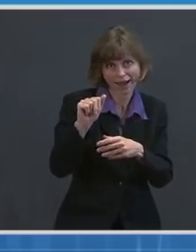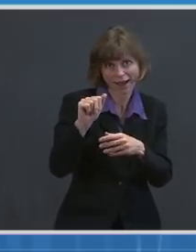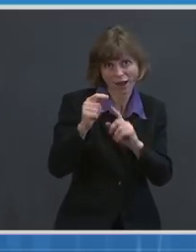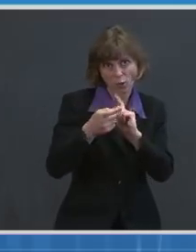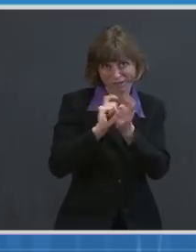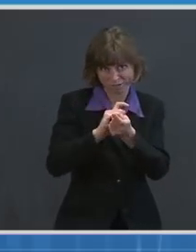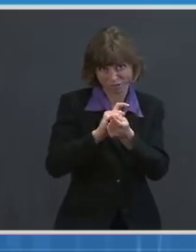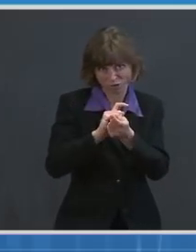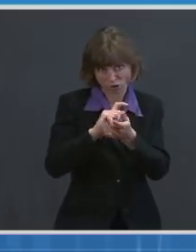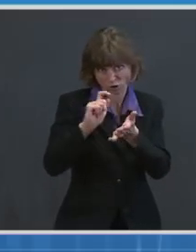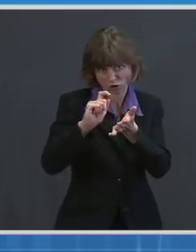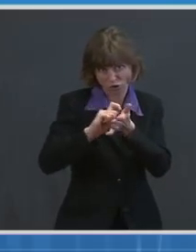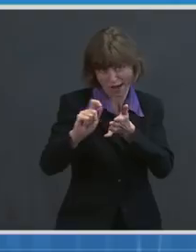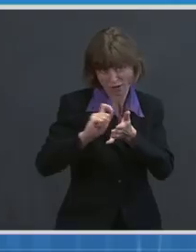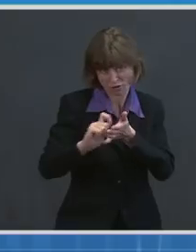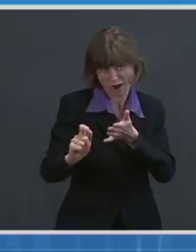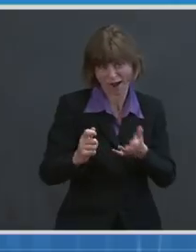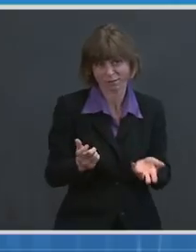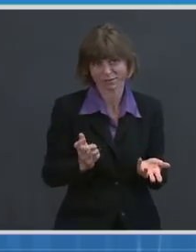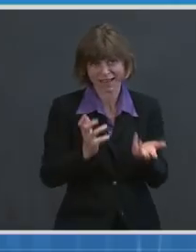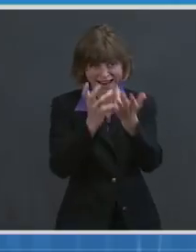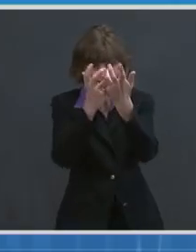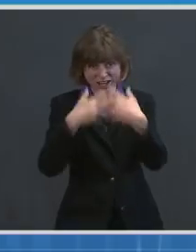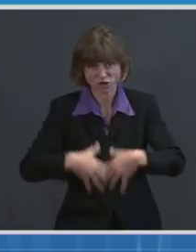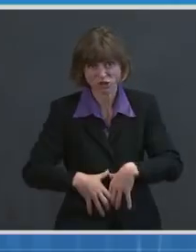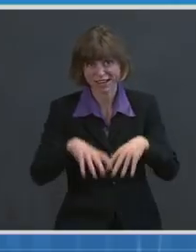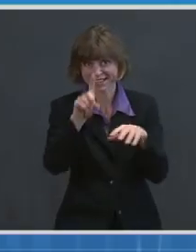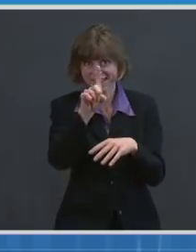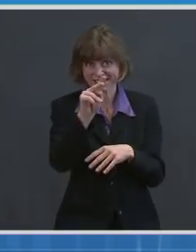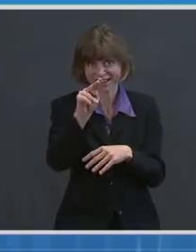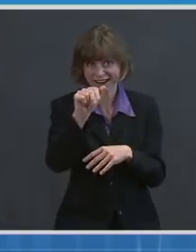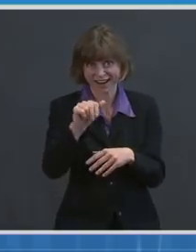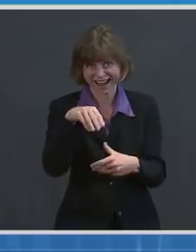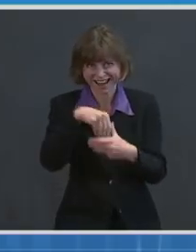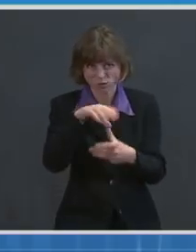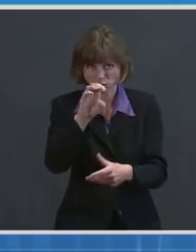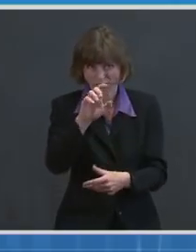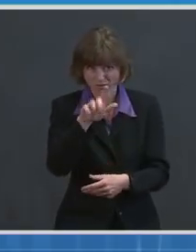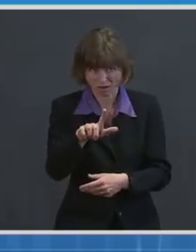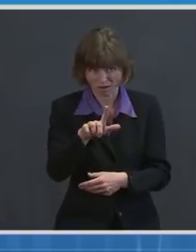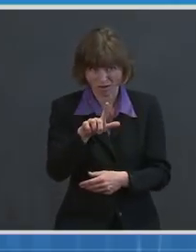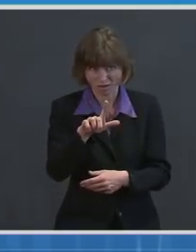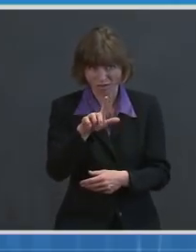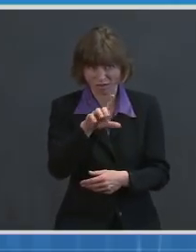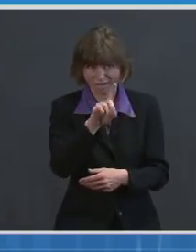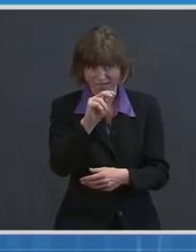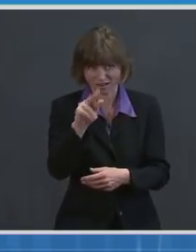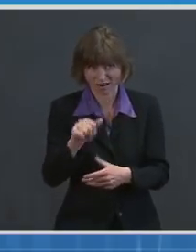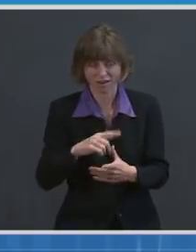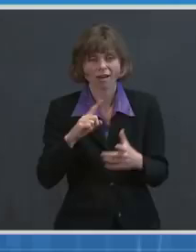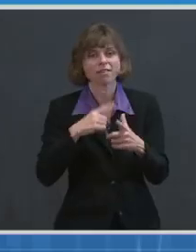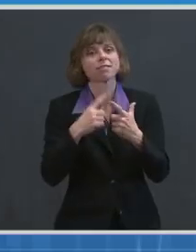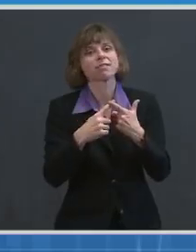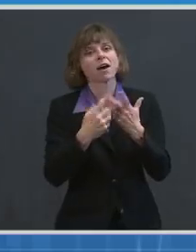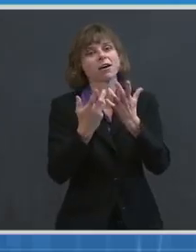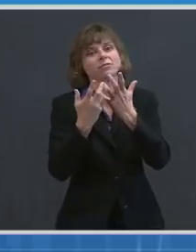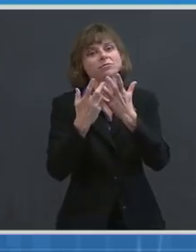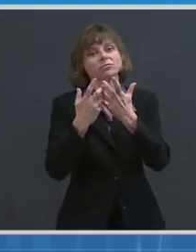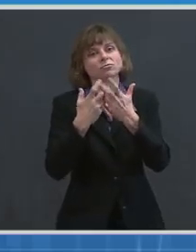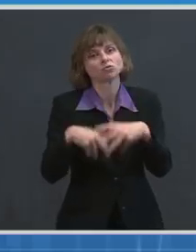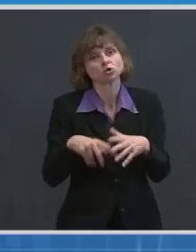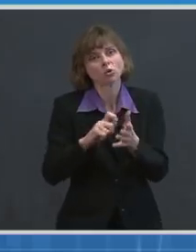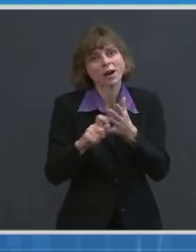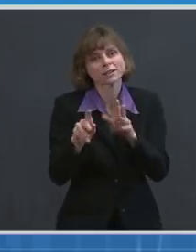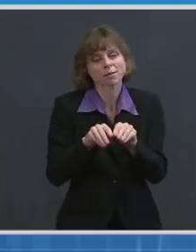transcribes, it integrates its DNA into the cellular DNA, then transcribes out and